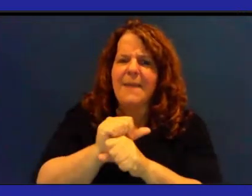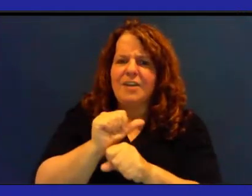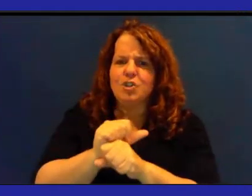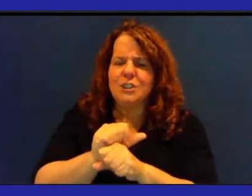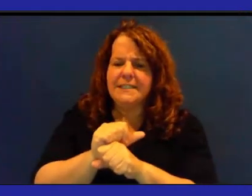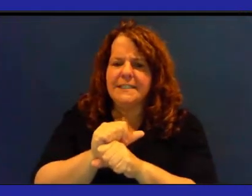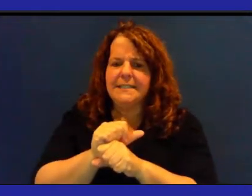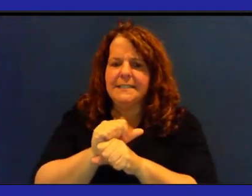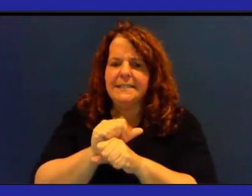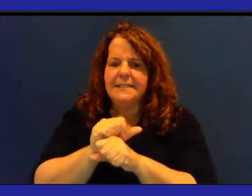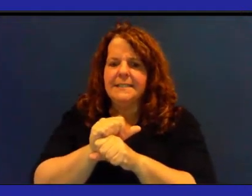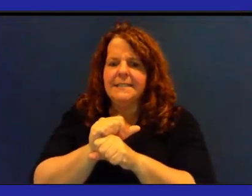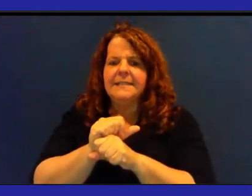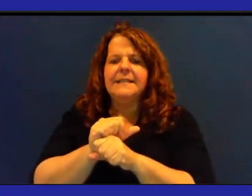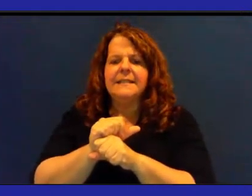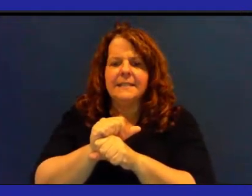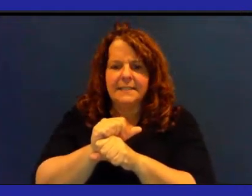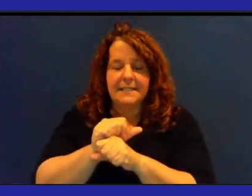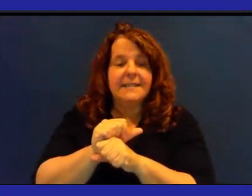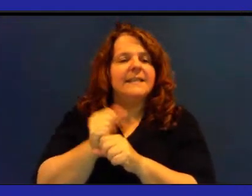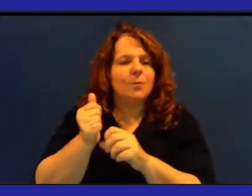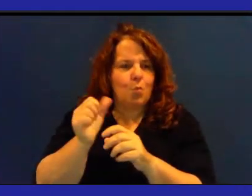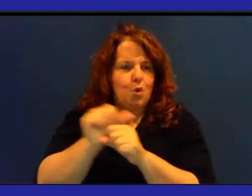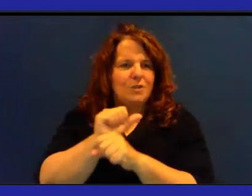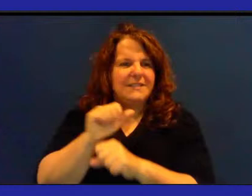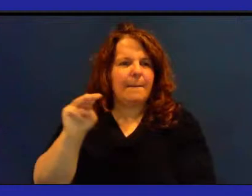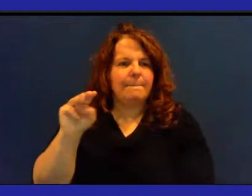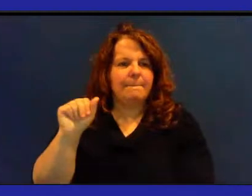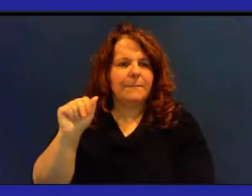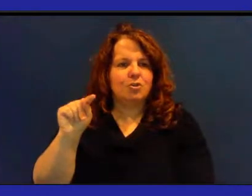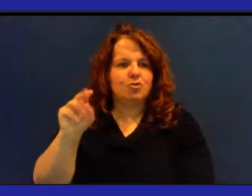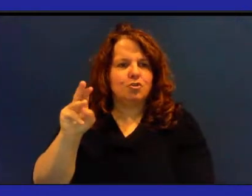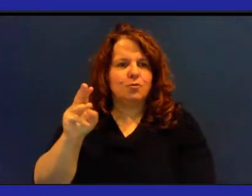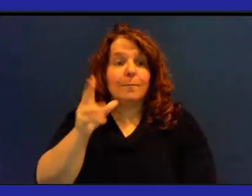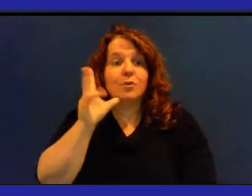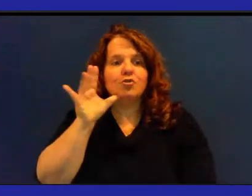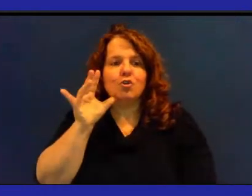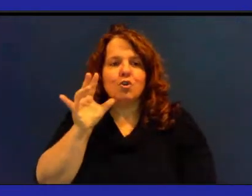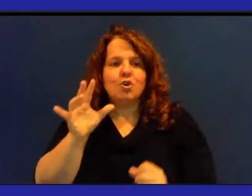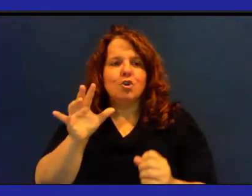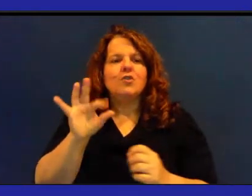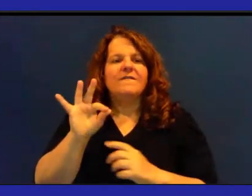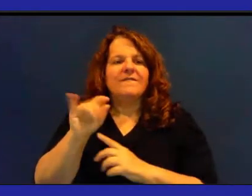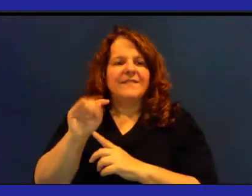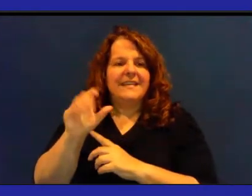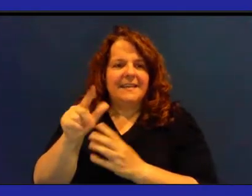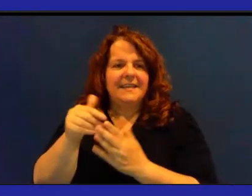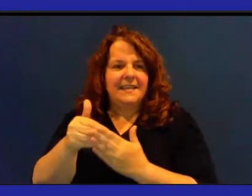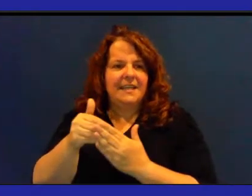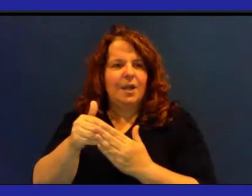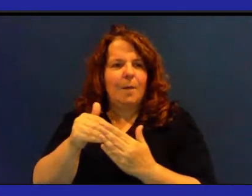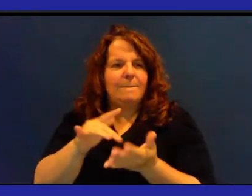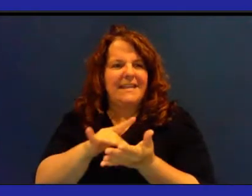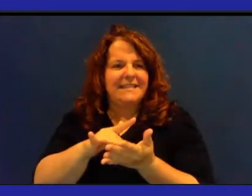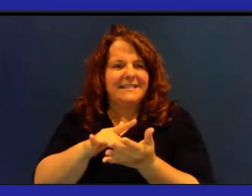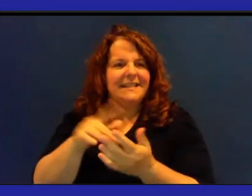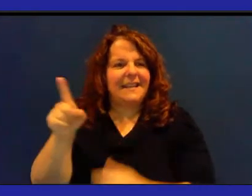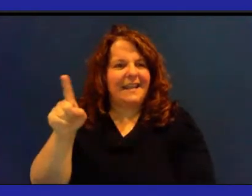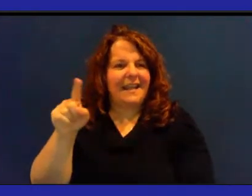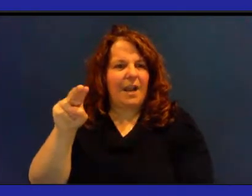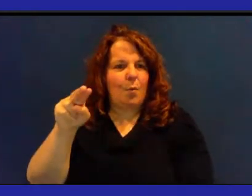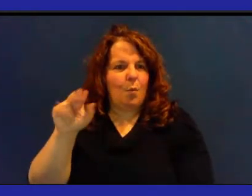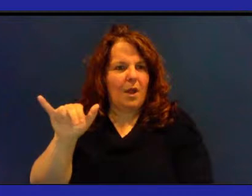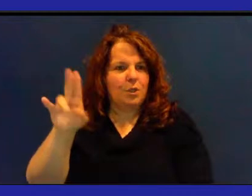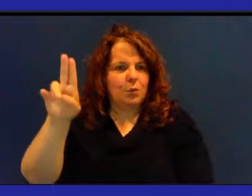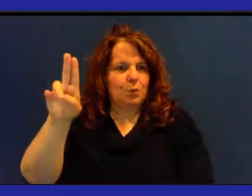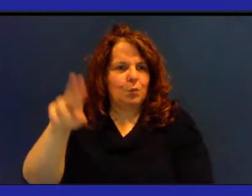maternal fetal medicine at NYU. So we went to the last NMA, as you know, it's African American physicians,